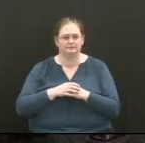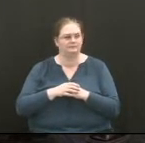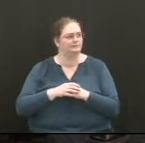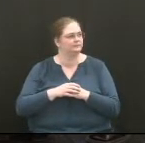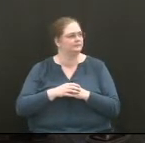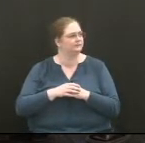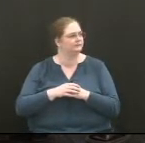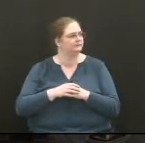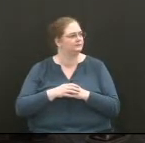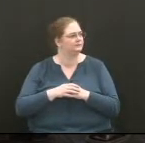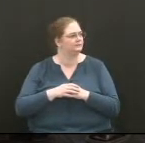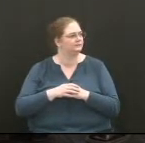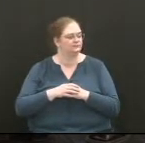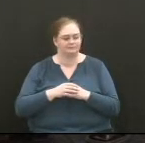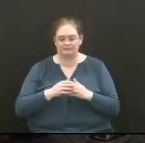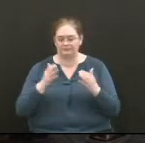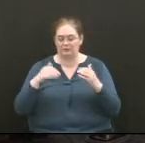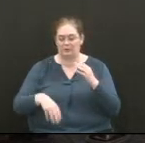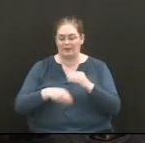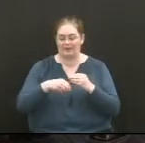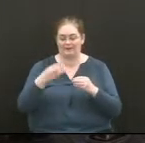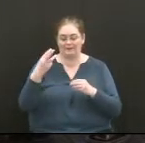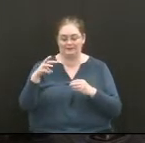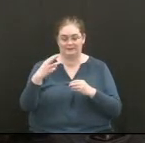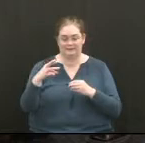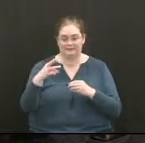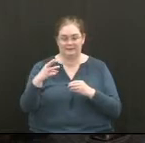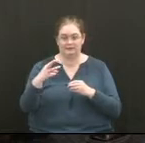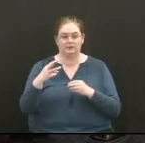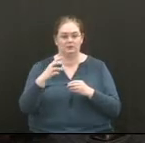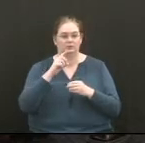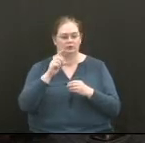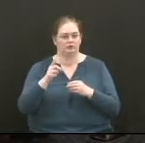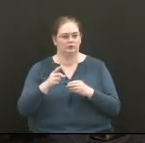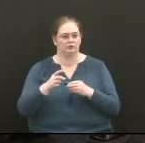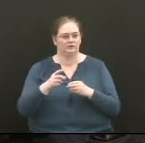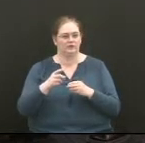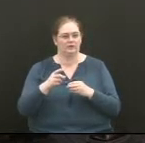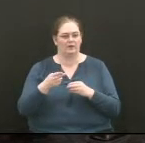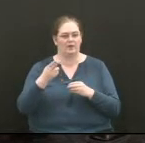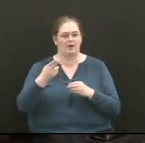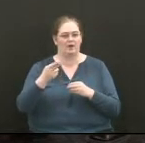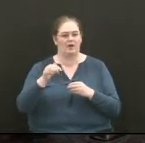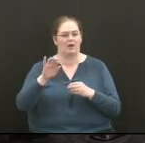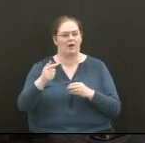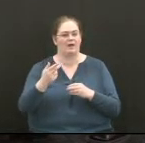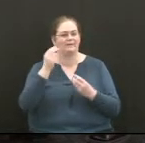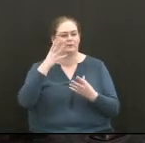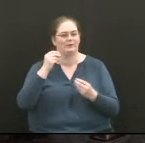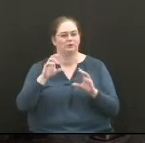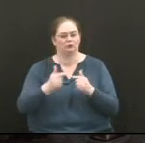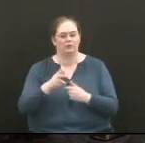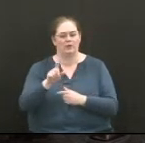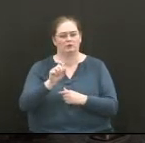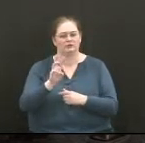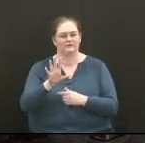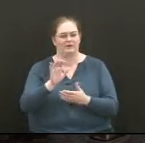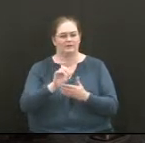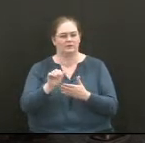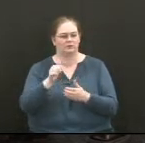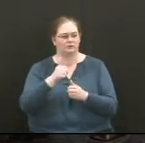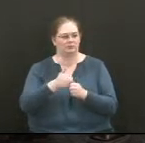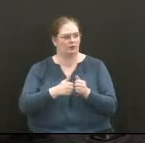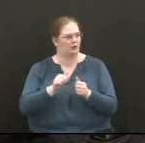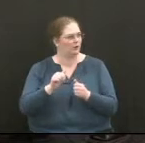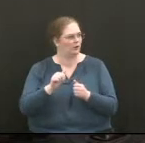Question on that? And then we added number 16, which is for the High Information Group at $165 per item, I